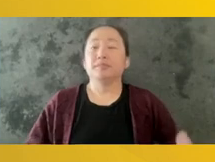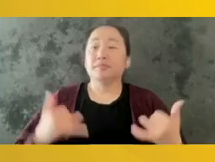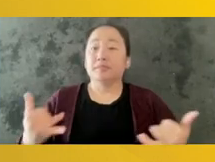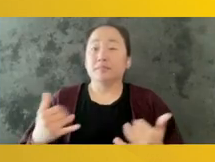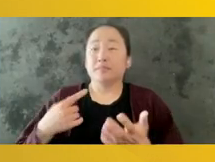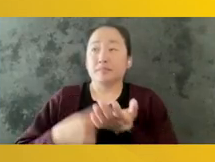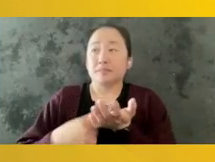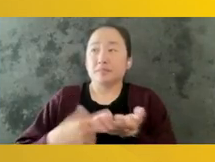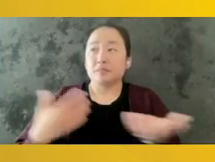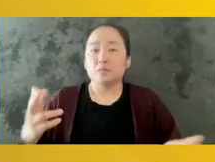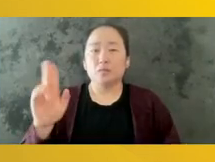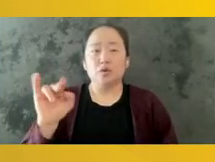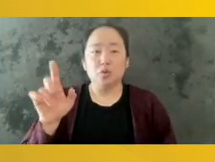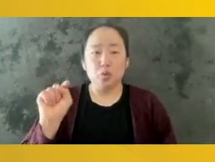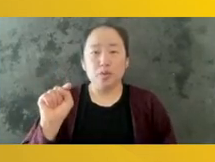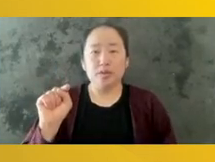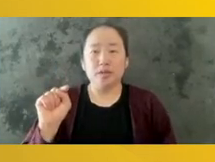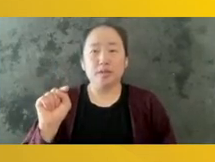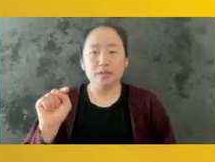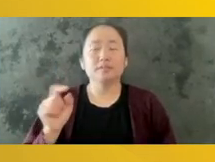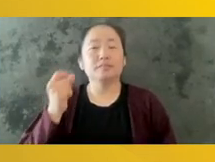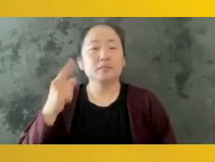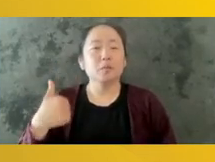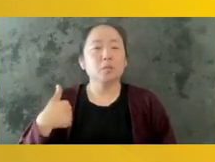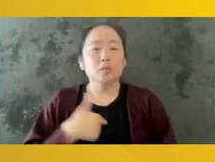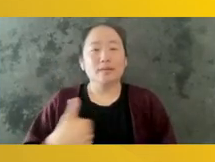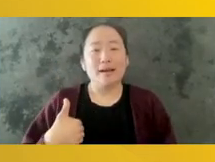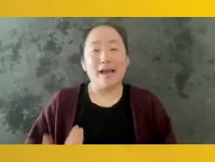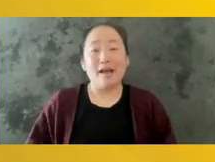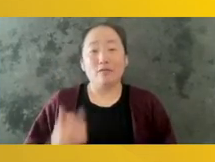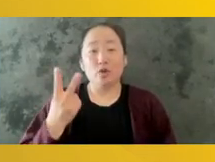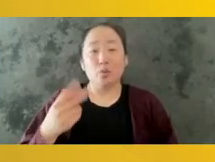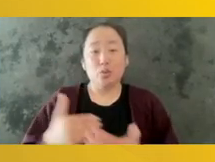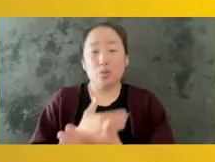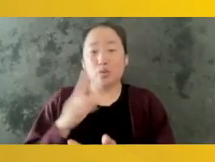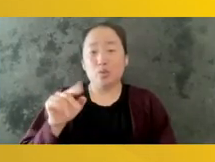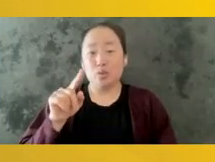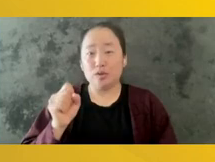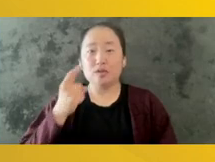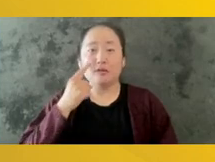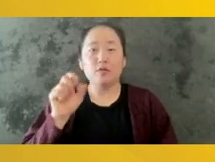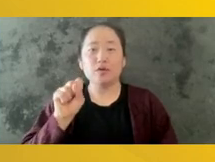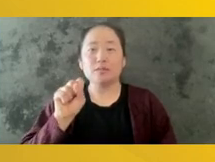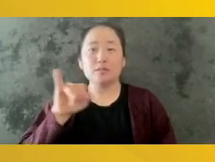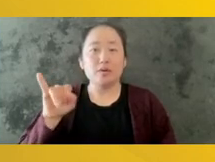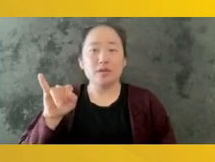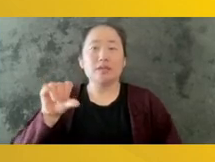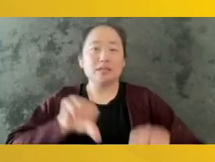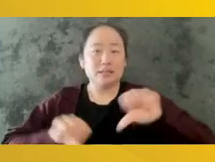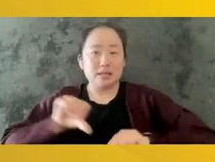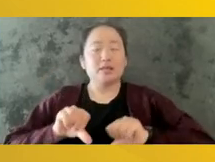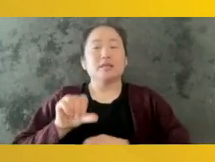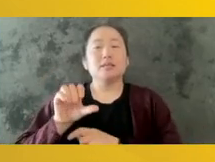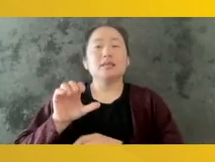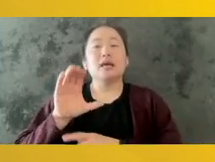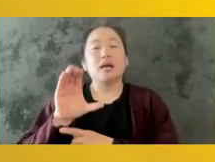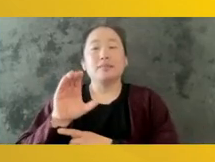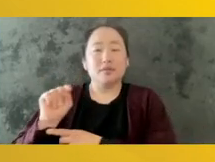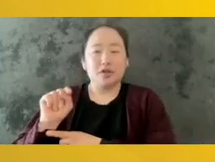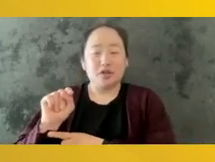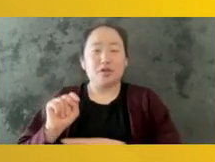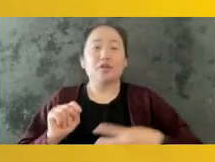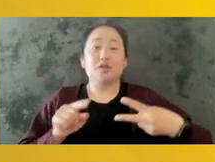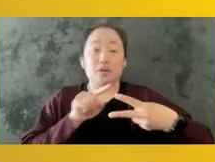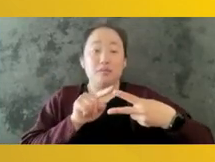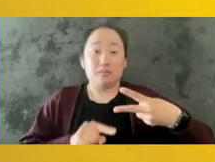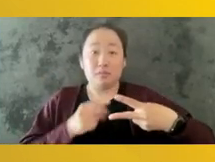today is one of 2 new units in our Smithsonian Science for Computational Thinking series. Both units are